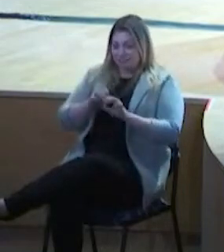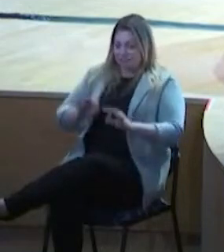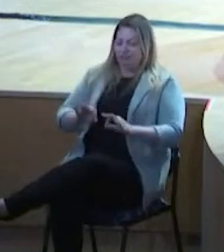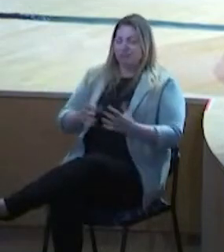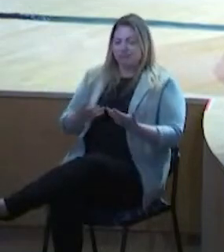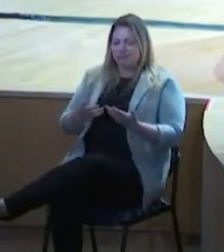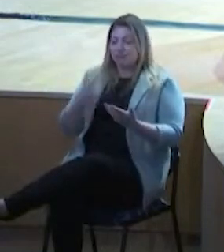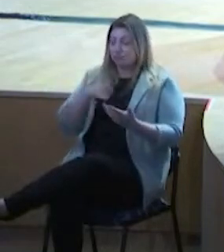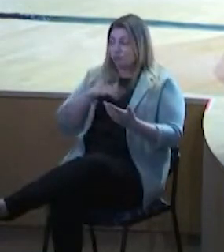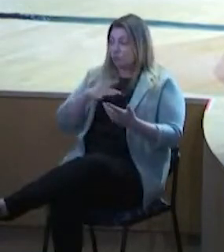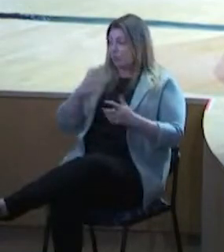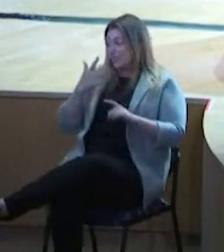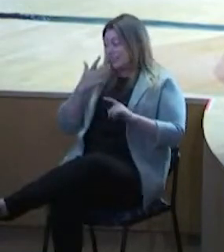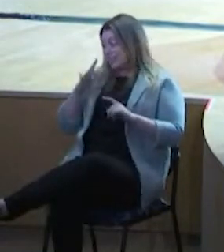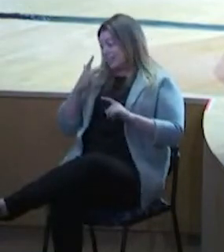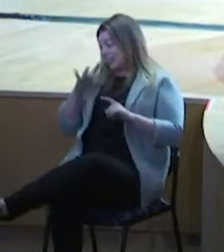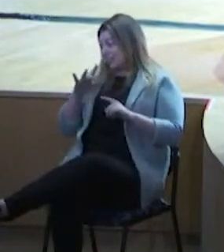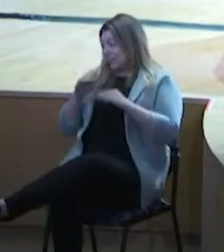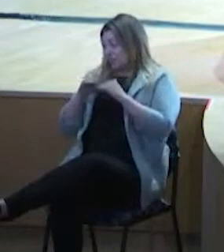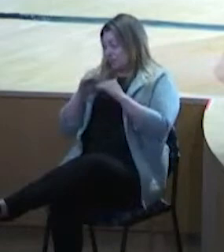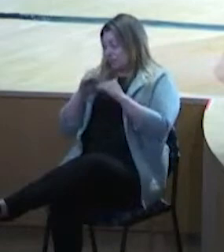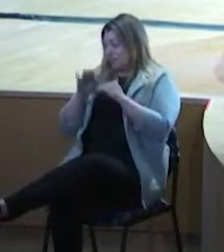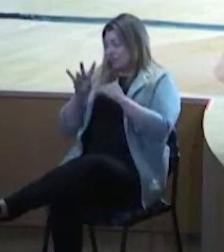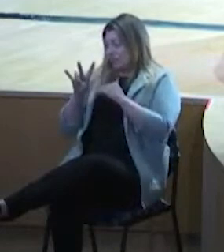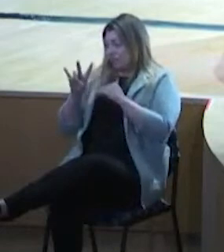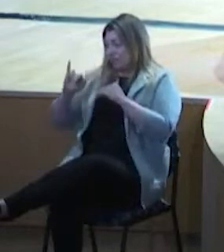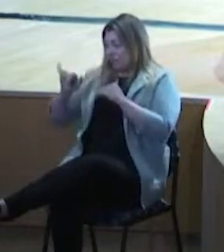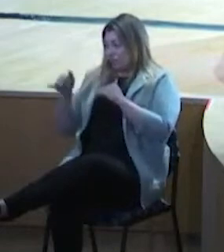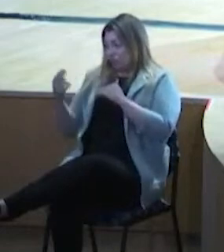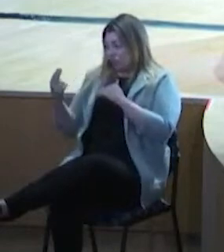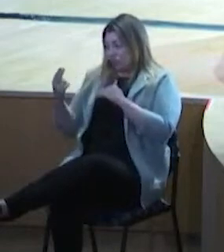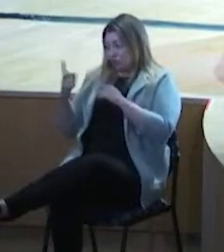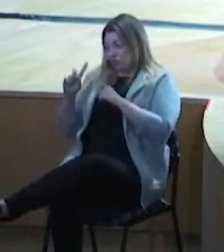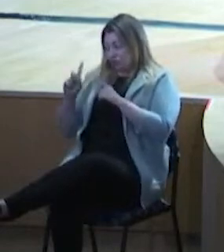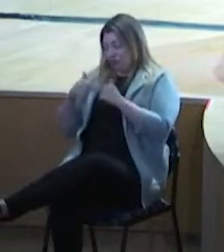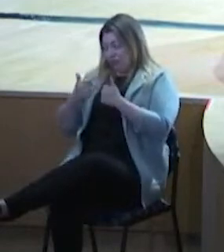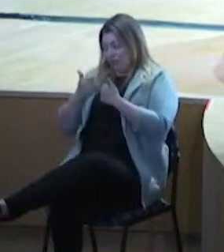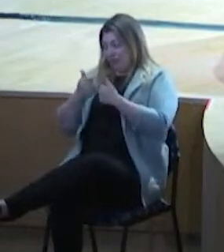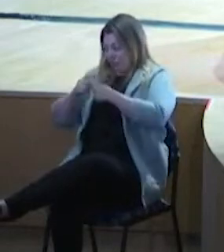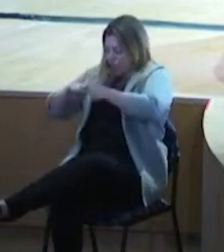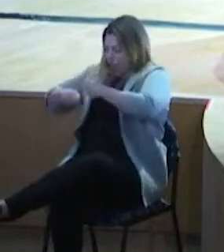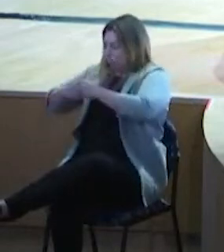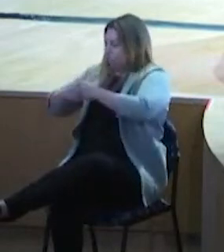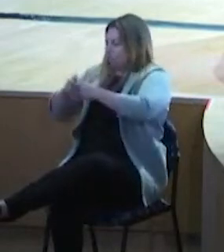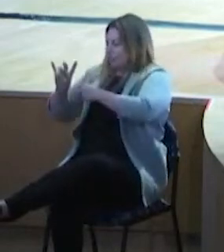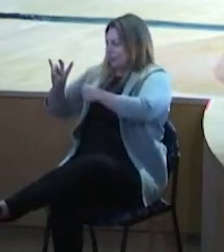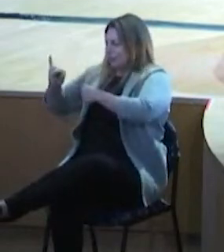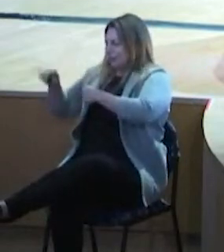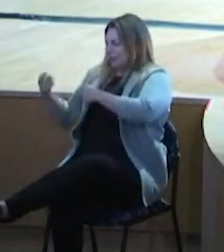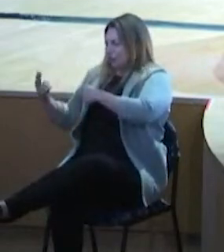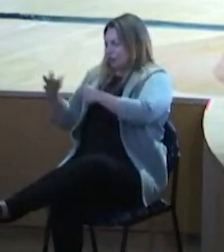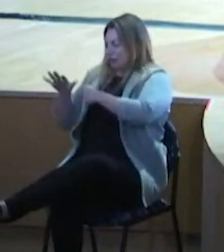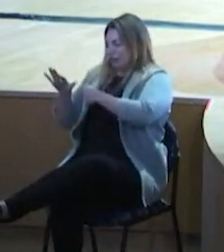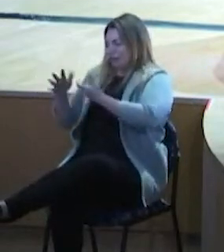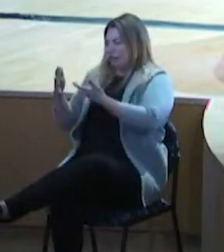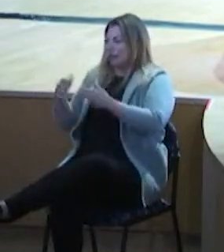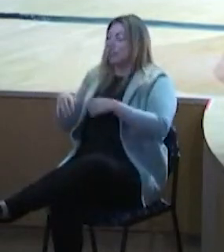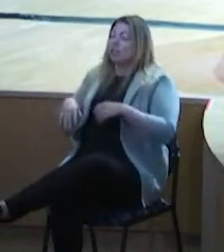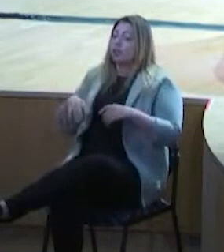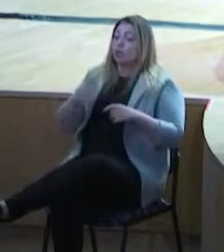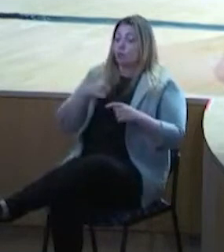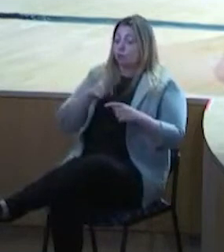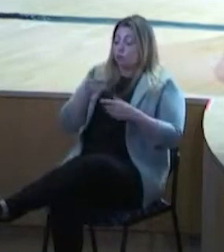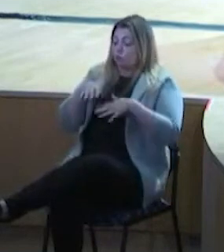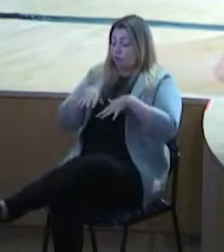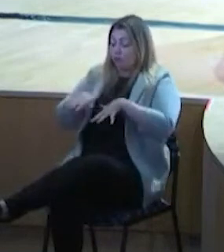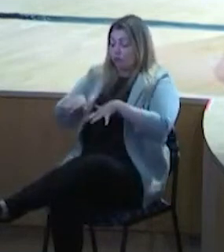get more than 7 inches of rain where I come from. We've had a river that